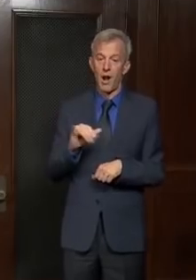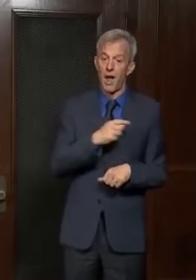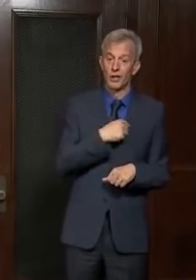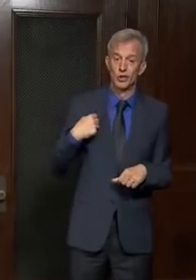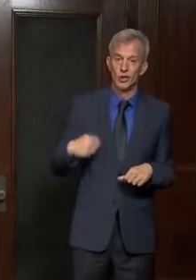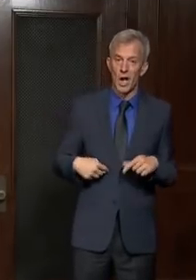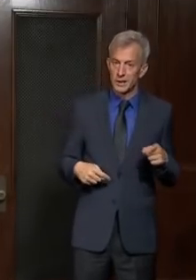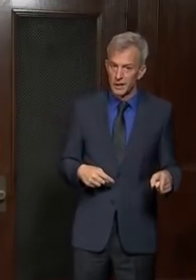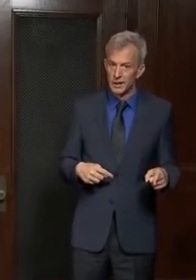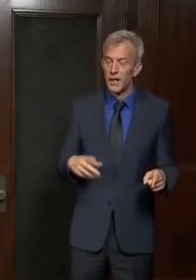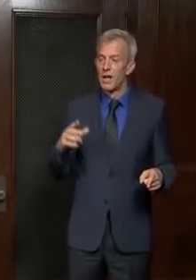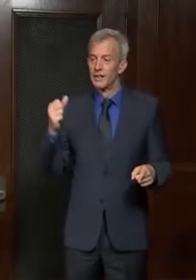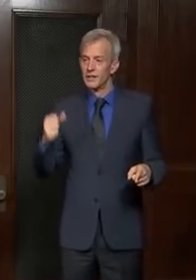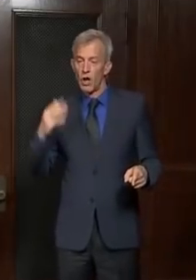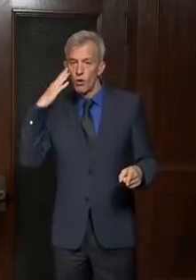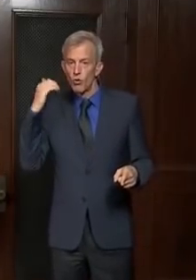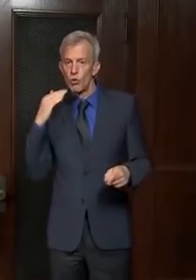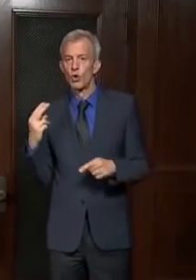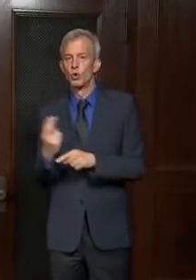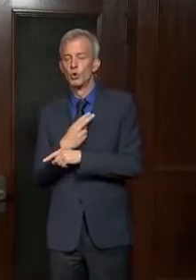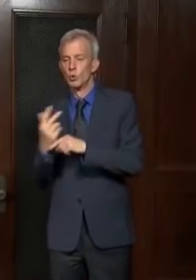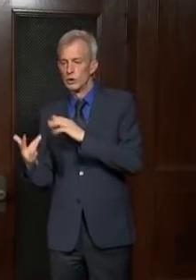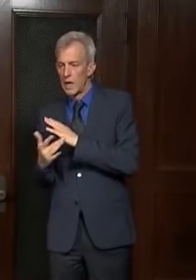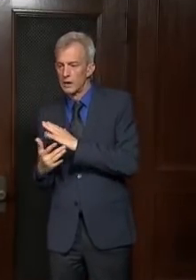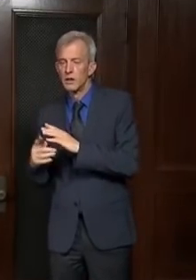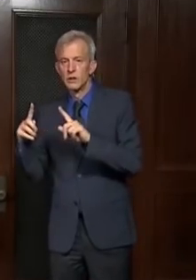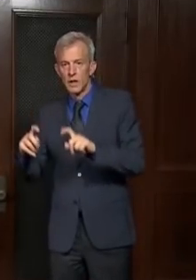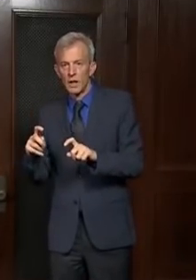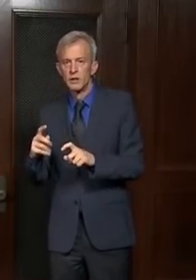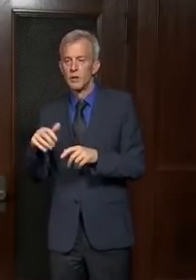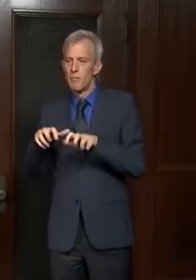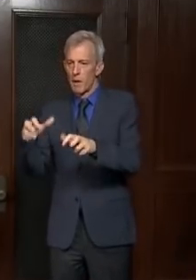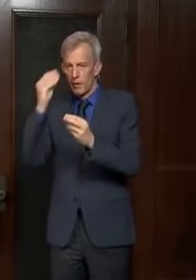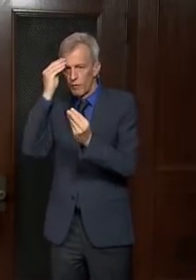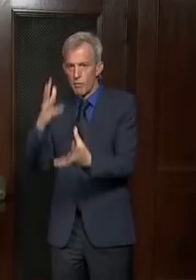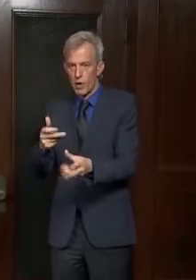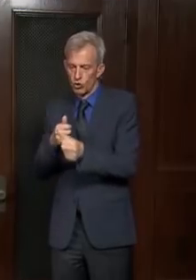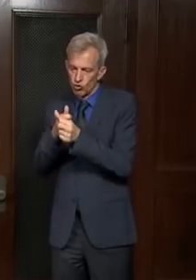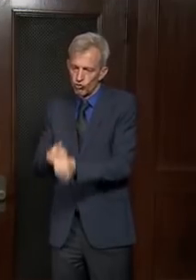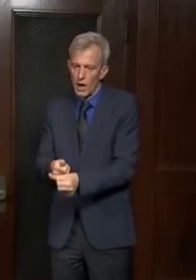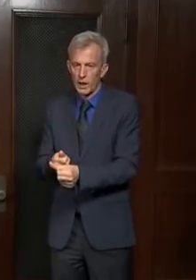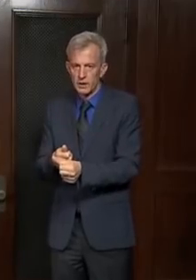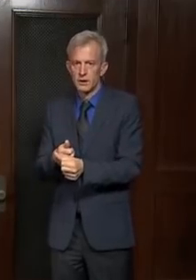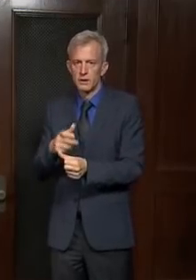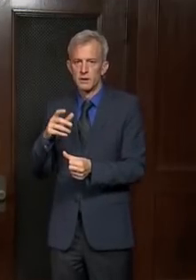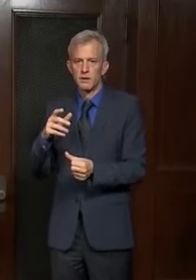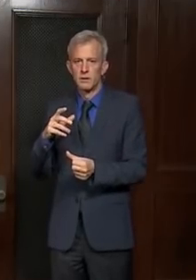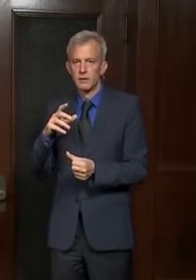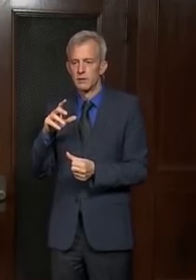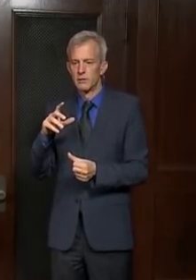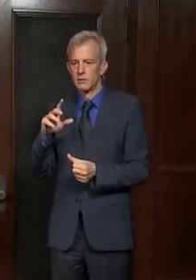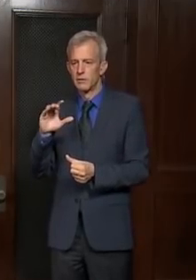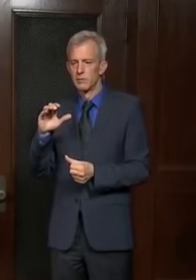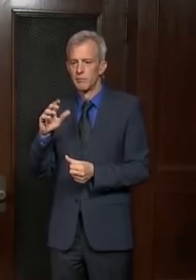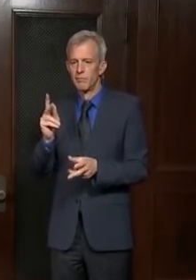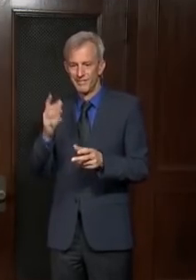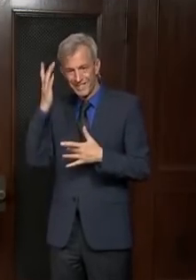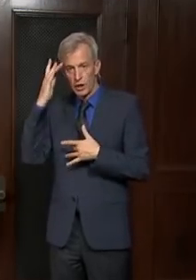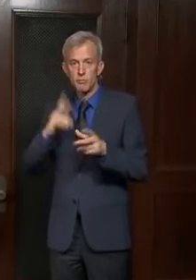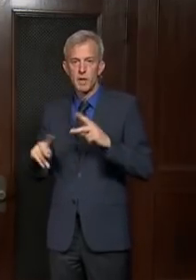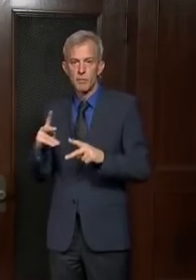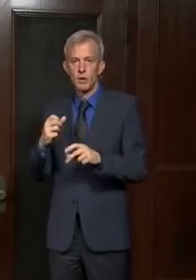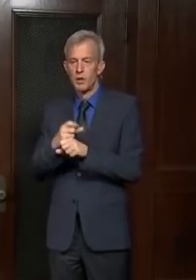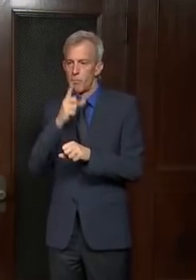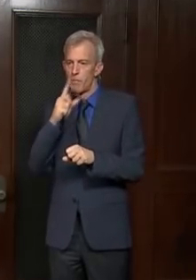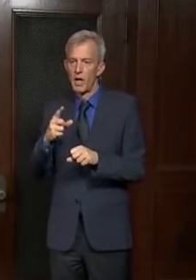has used technology and testing, public information, tracking, and tracing of cases to stem the virus and to keep